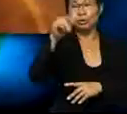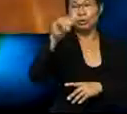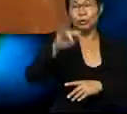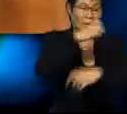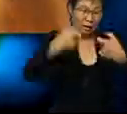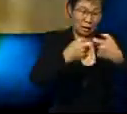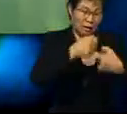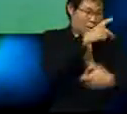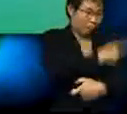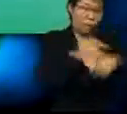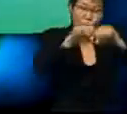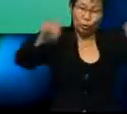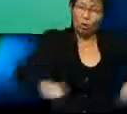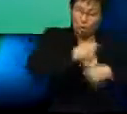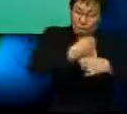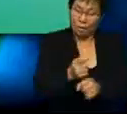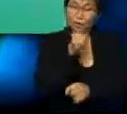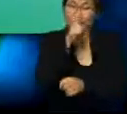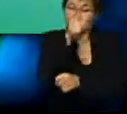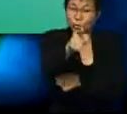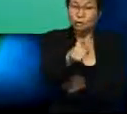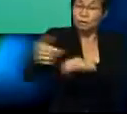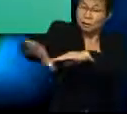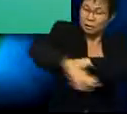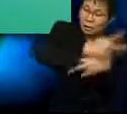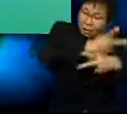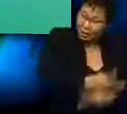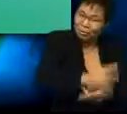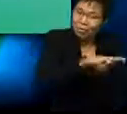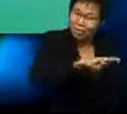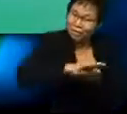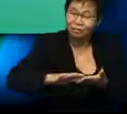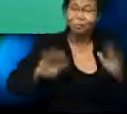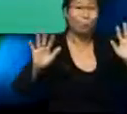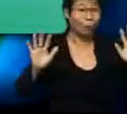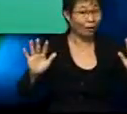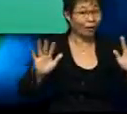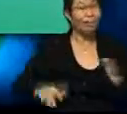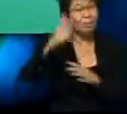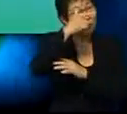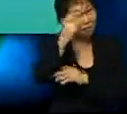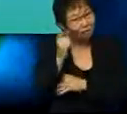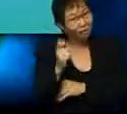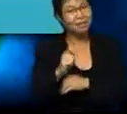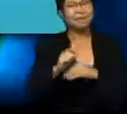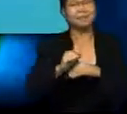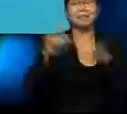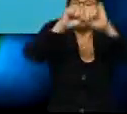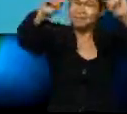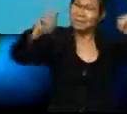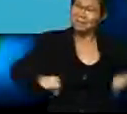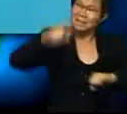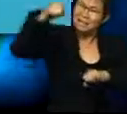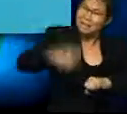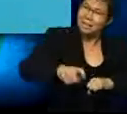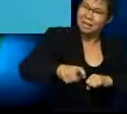Power Station makes sure that the sea is kept clean? Well, it is because the station